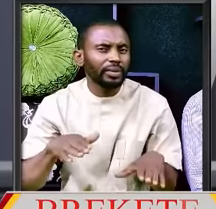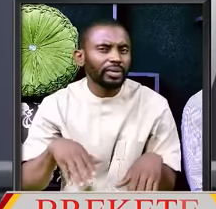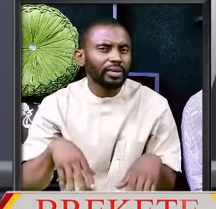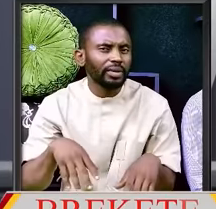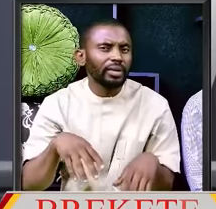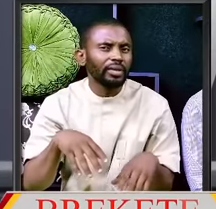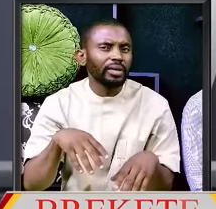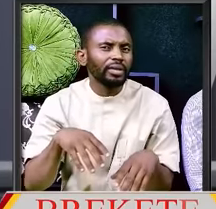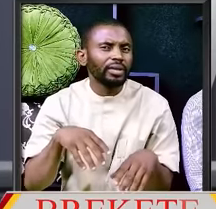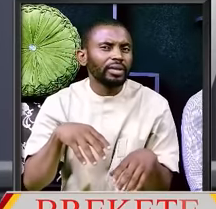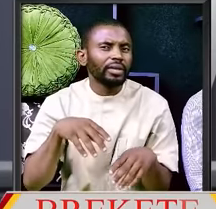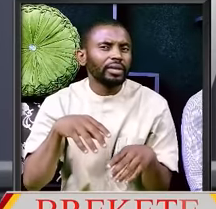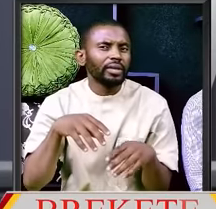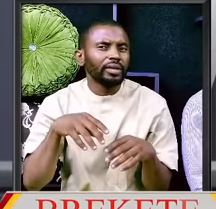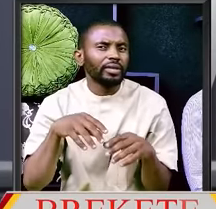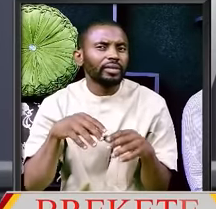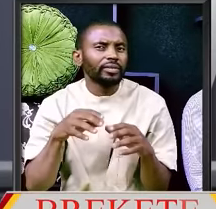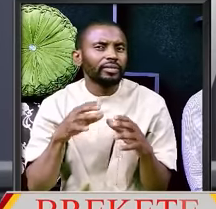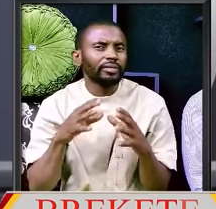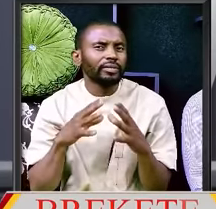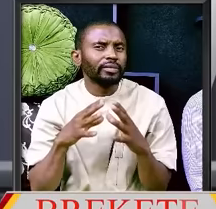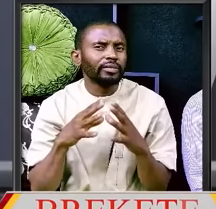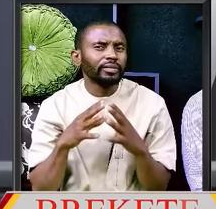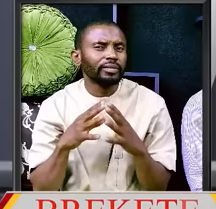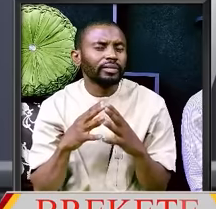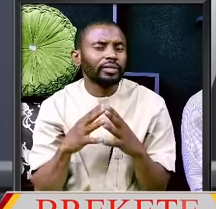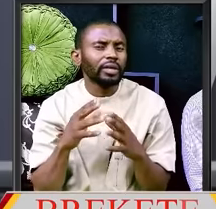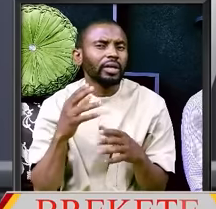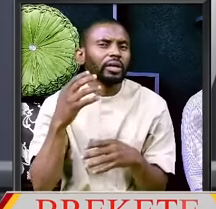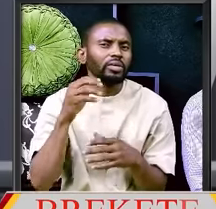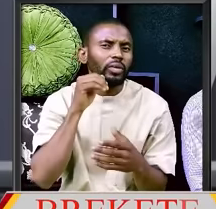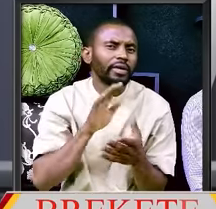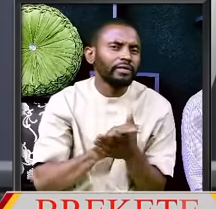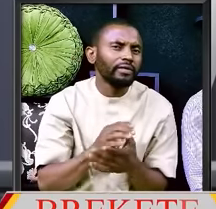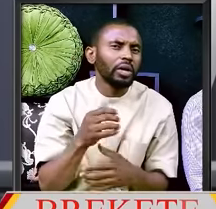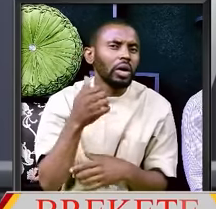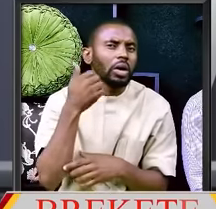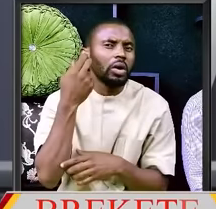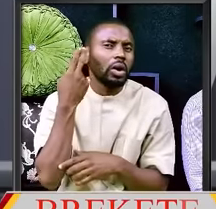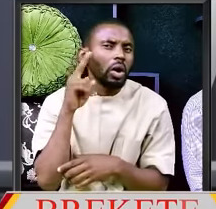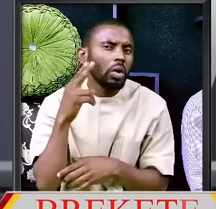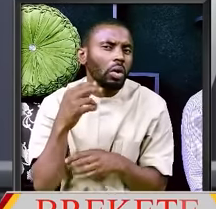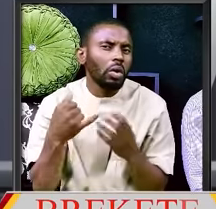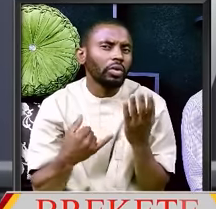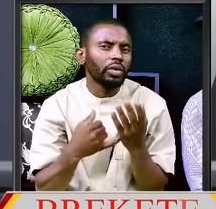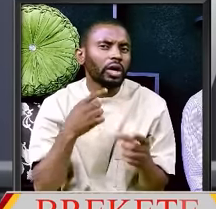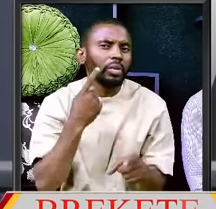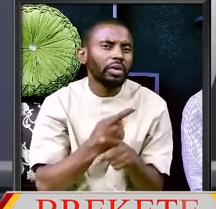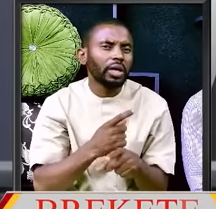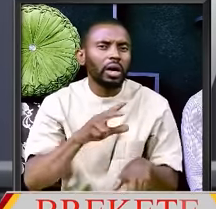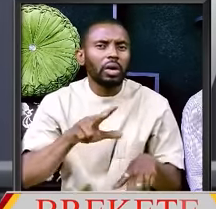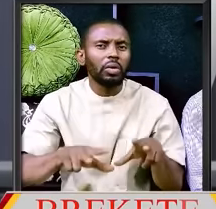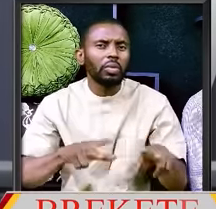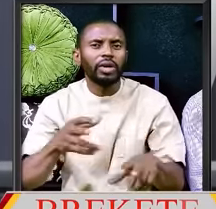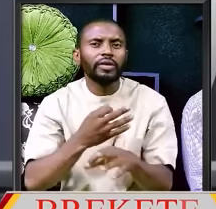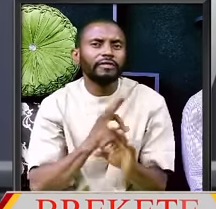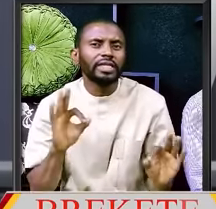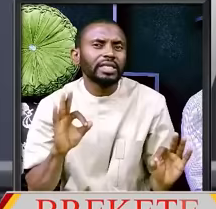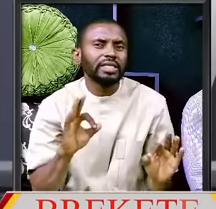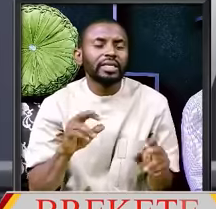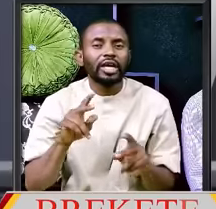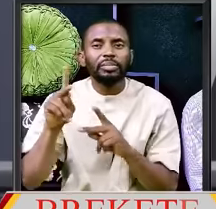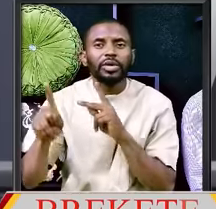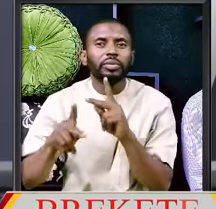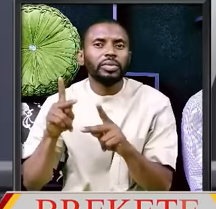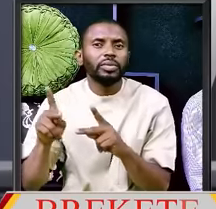in the house, his wife, his uncle, his younger brother, He was working free for the past 4 months. The